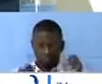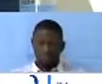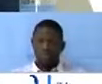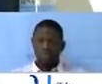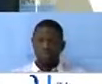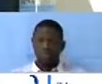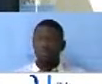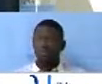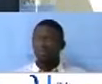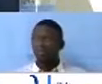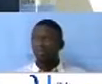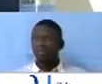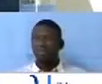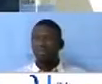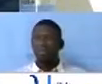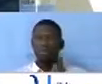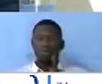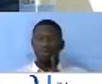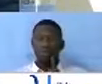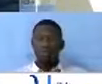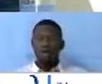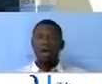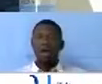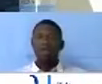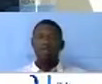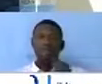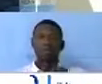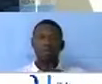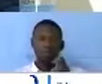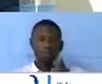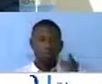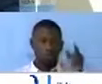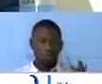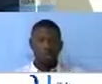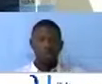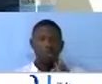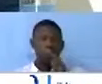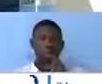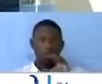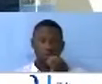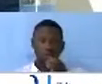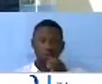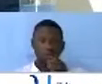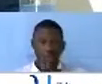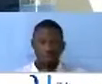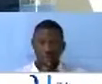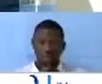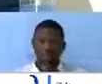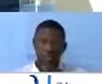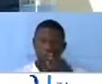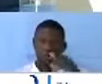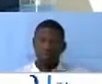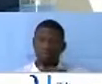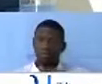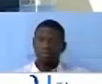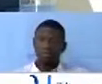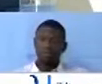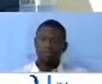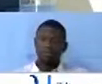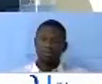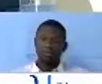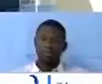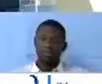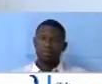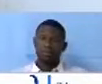but that's for something else. But you have asked for a witness. Who could say that you were involved? That's what you asked for, didn't